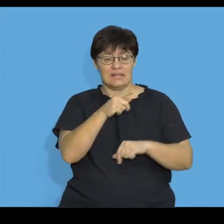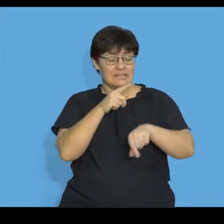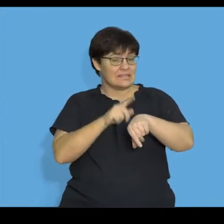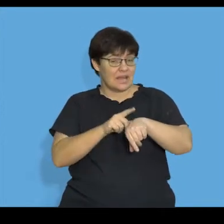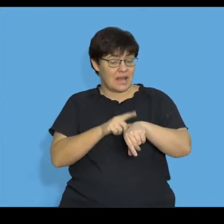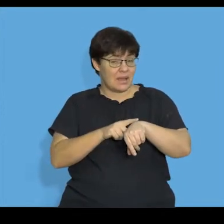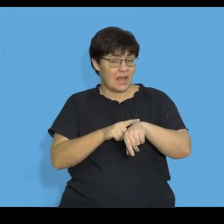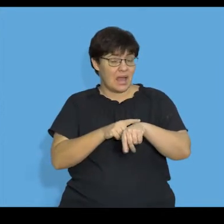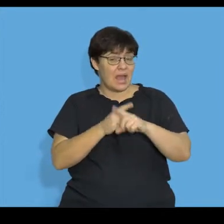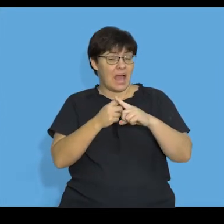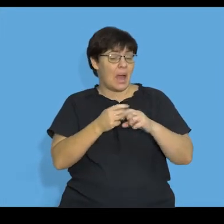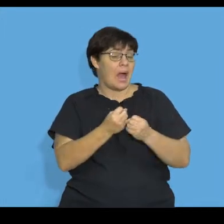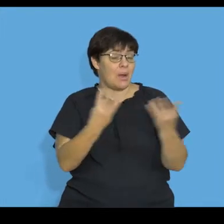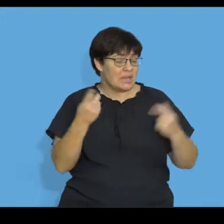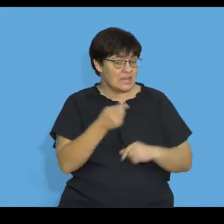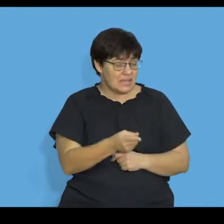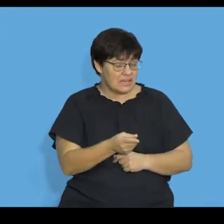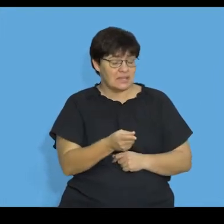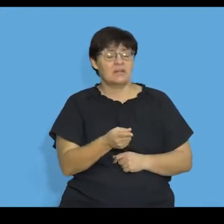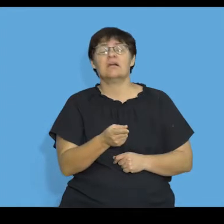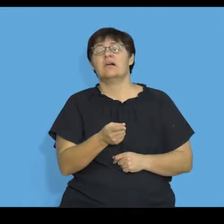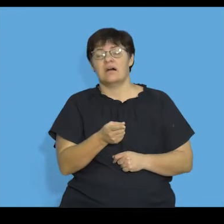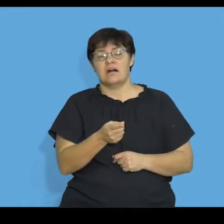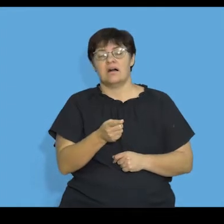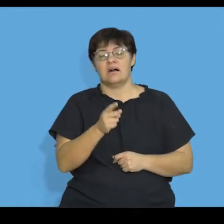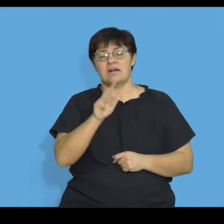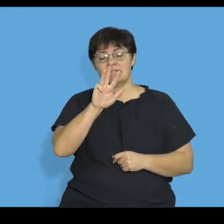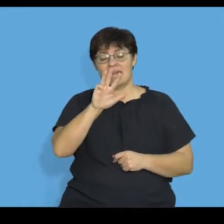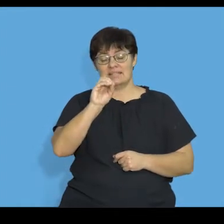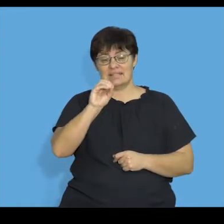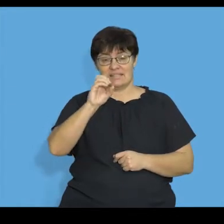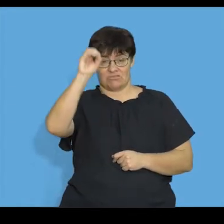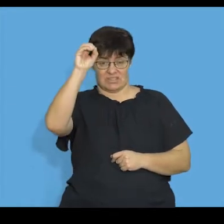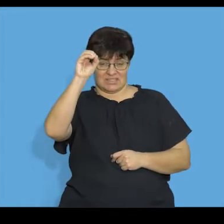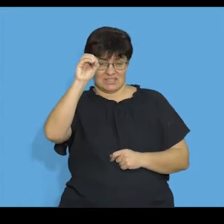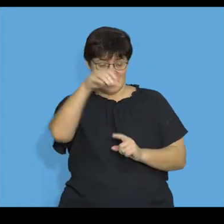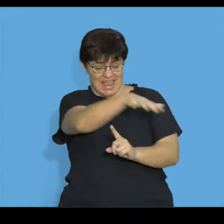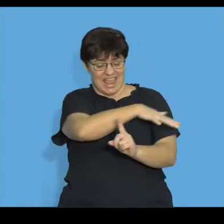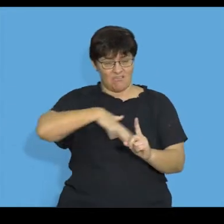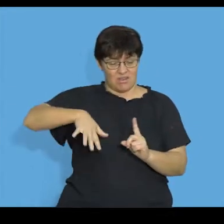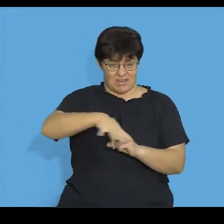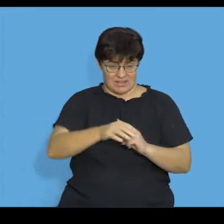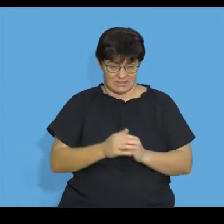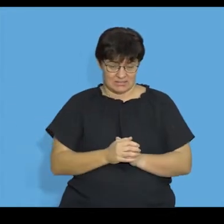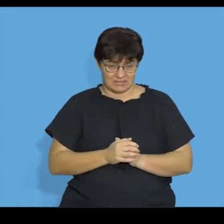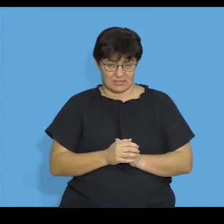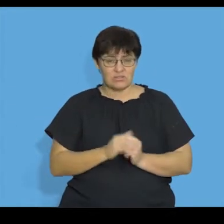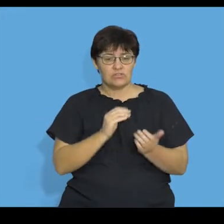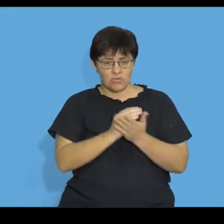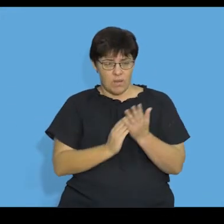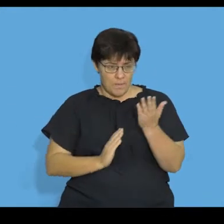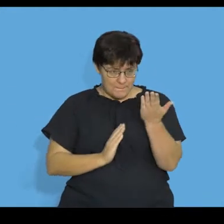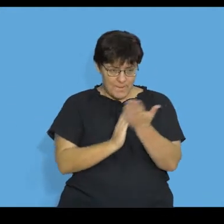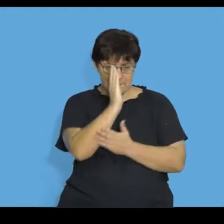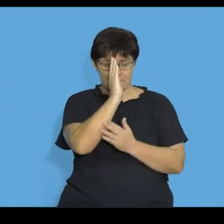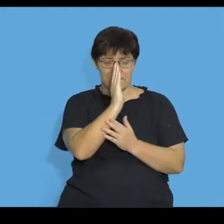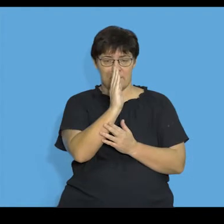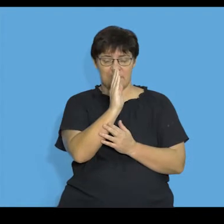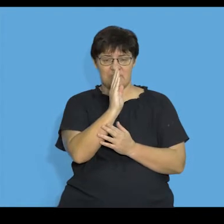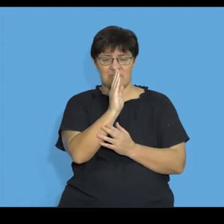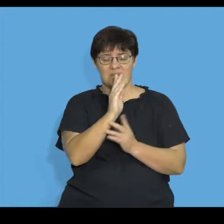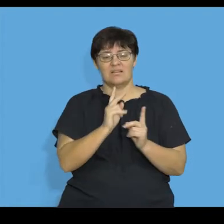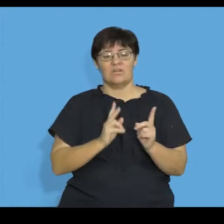area that is at 90 degrees to the field lines. So it's the area that the field lines cut through. So at